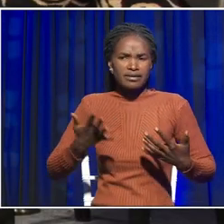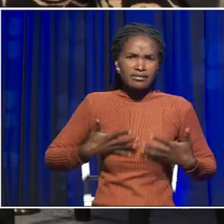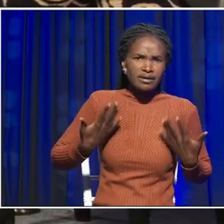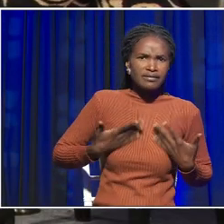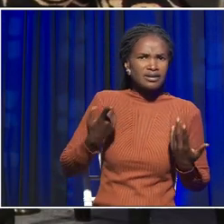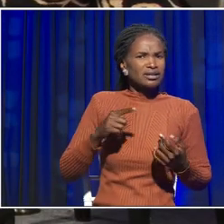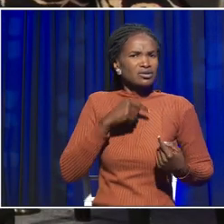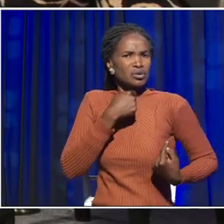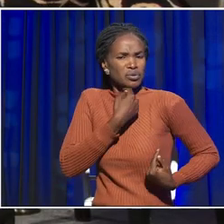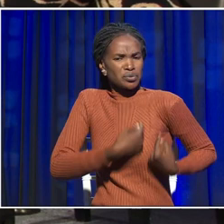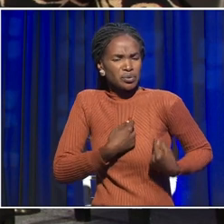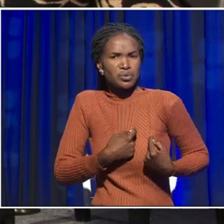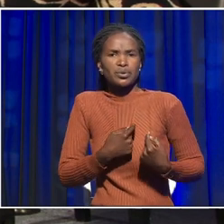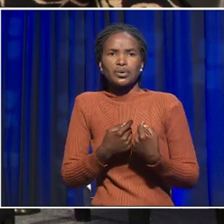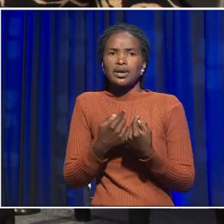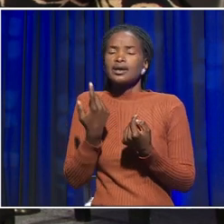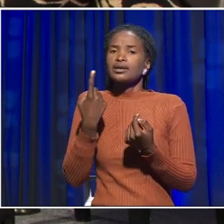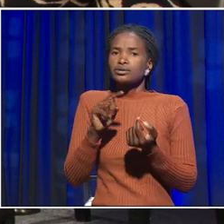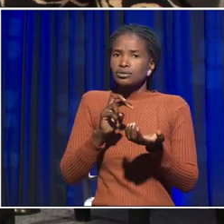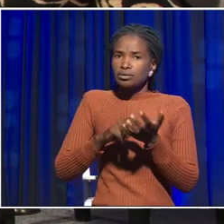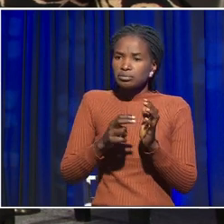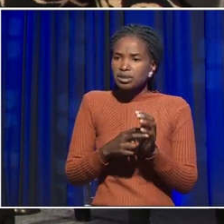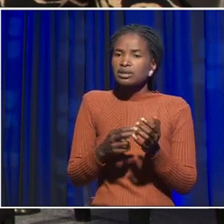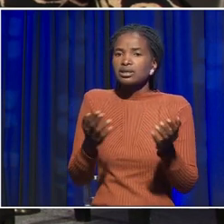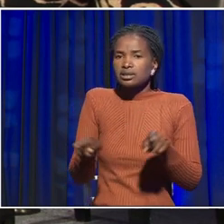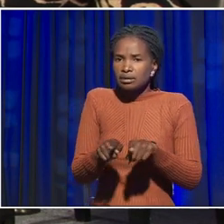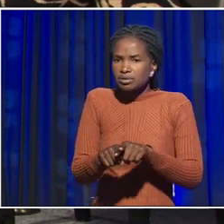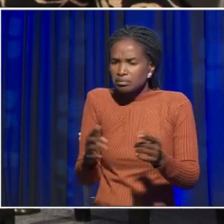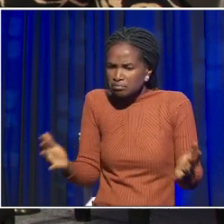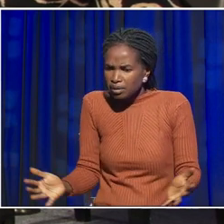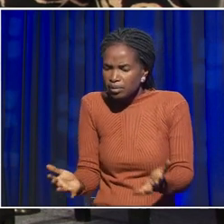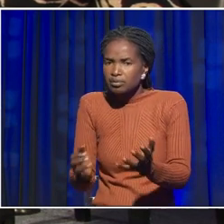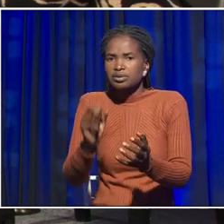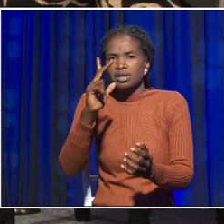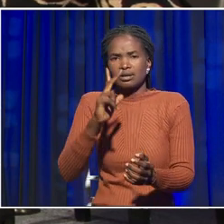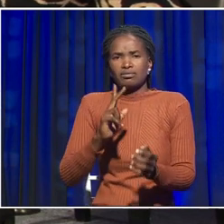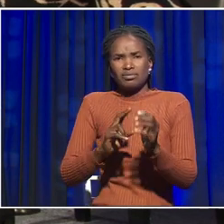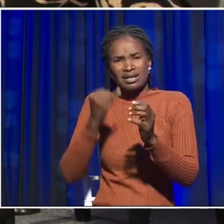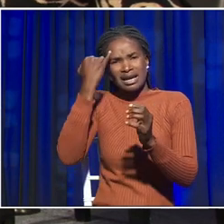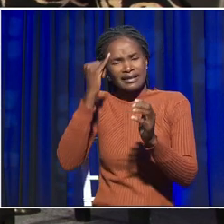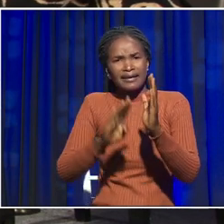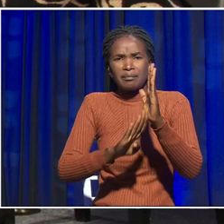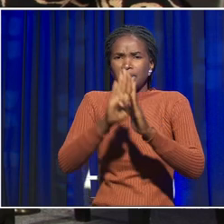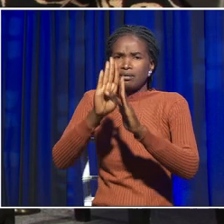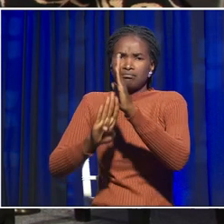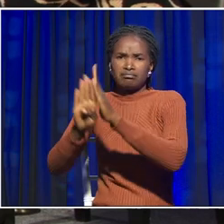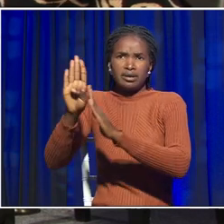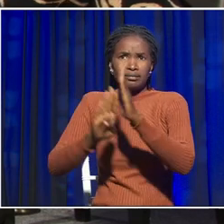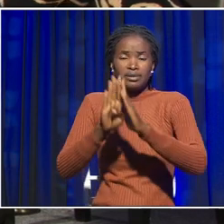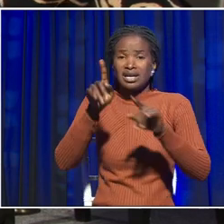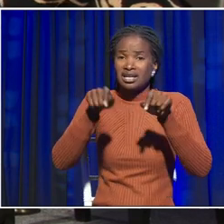in them, to allow them to be in the best version. And then now we've got it in the